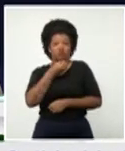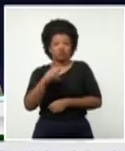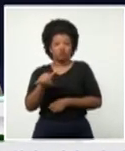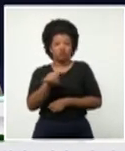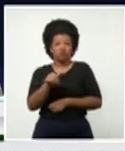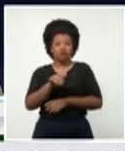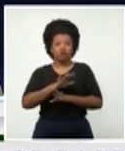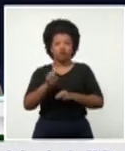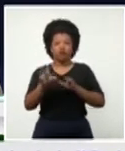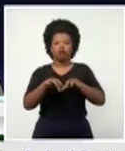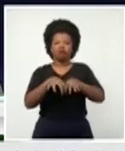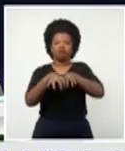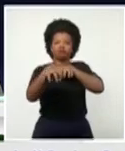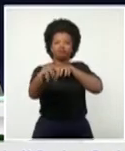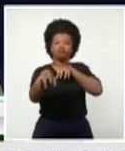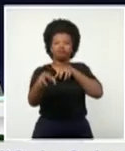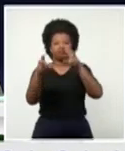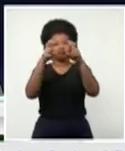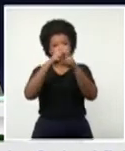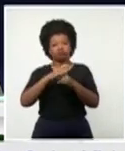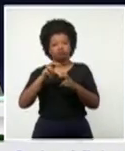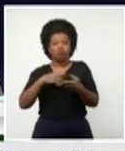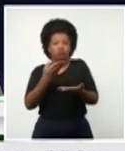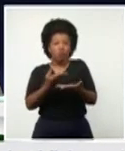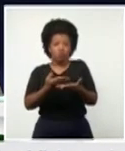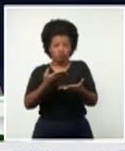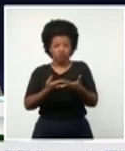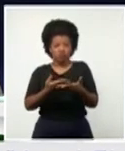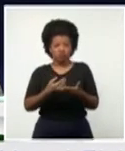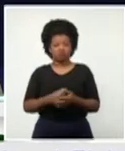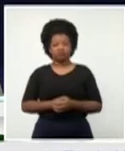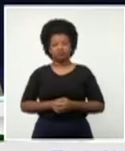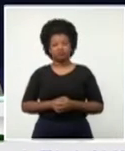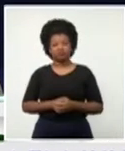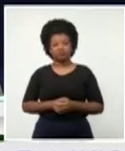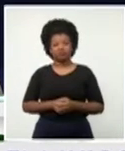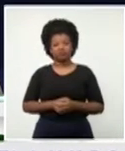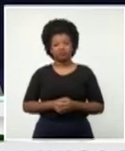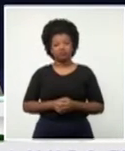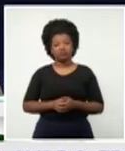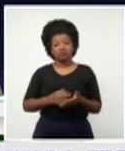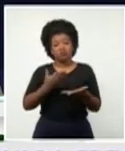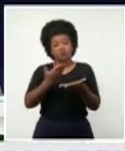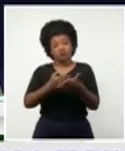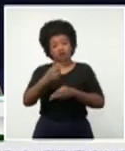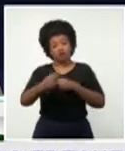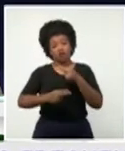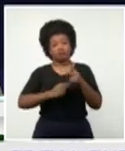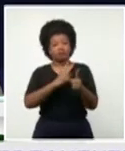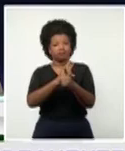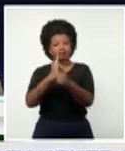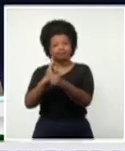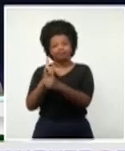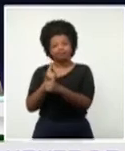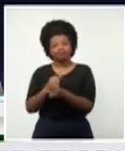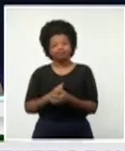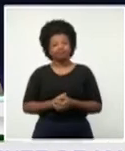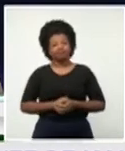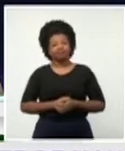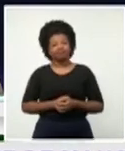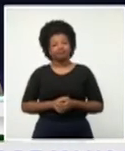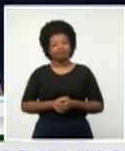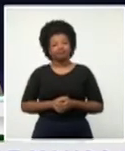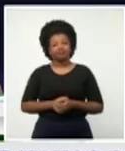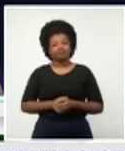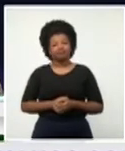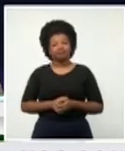detected, there are more opportunities to isolate and study the greatest amount of people who might have